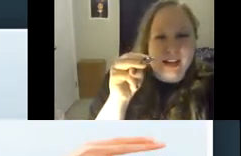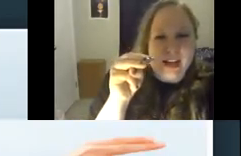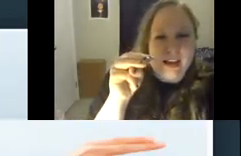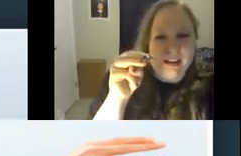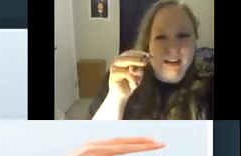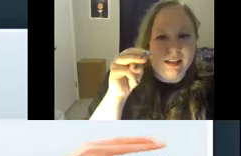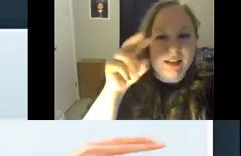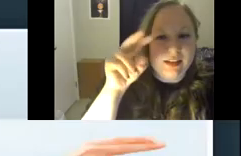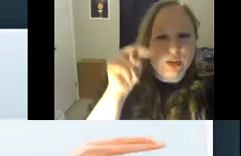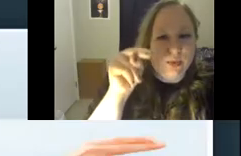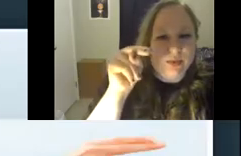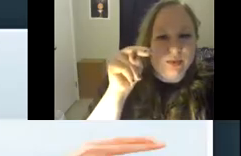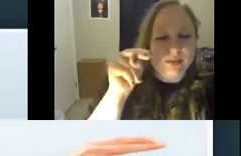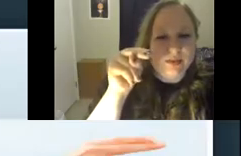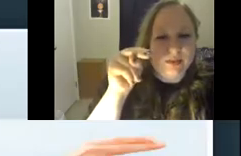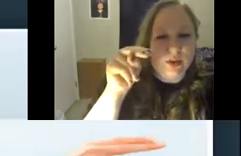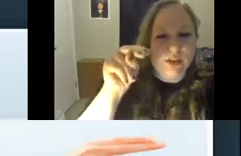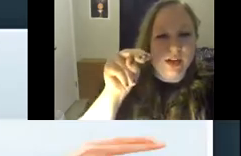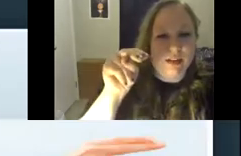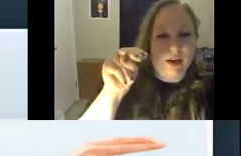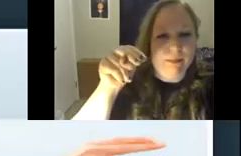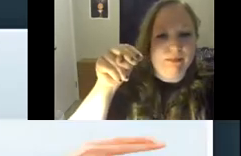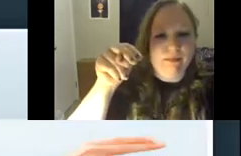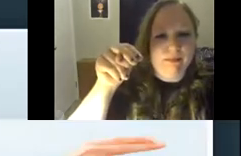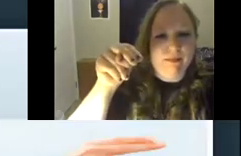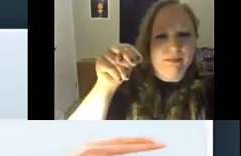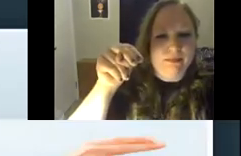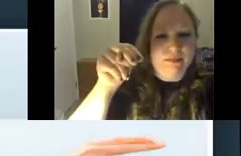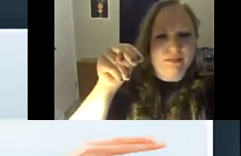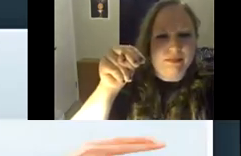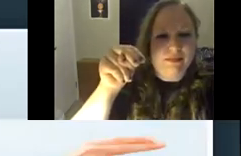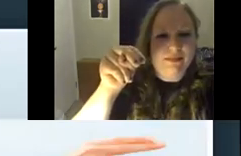And then N is two over your thumb.